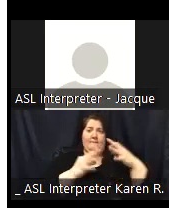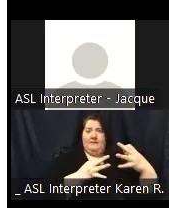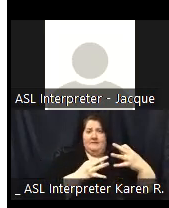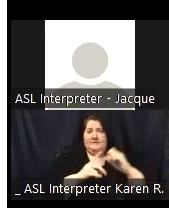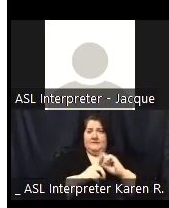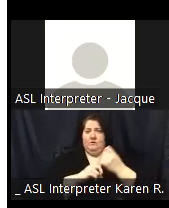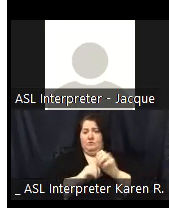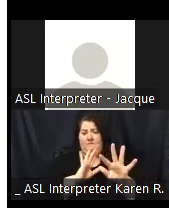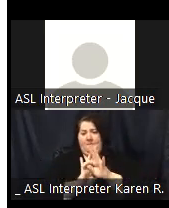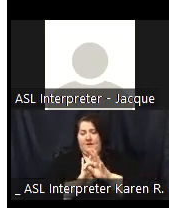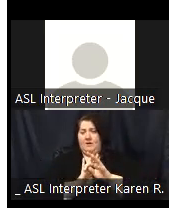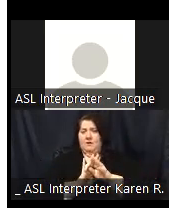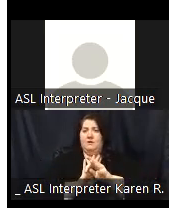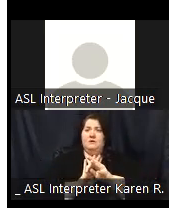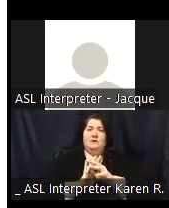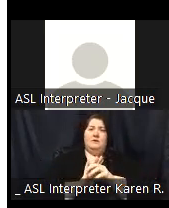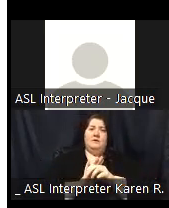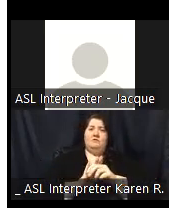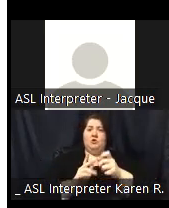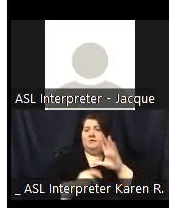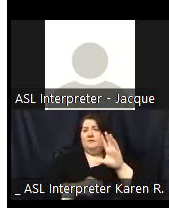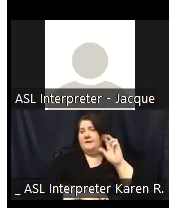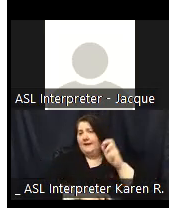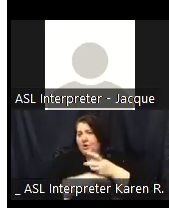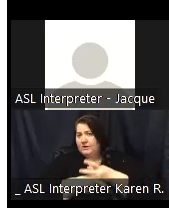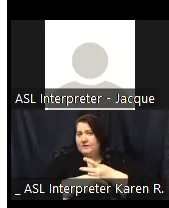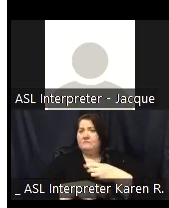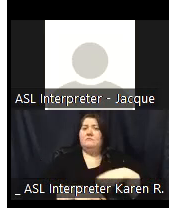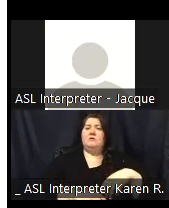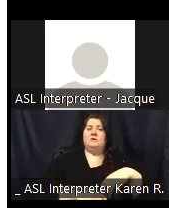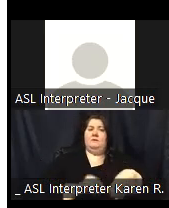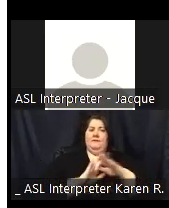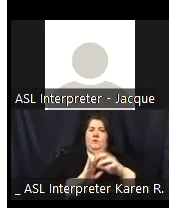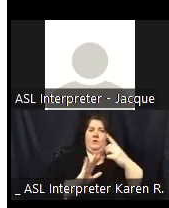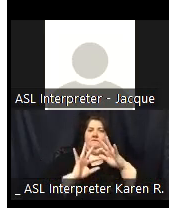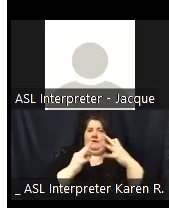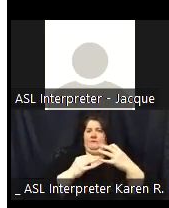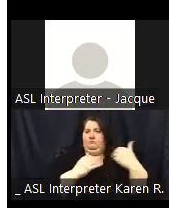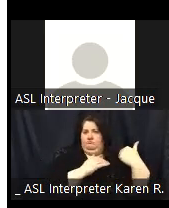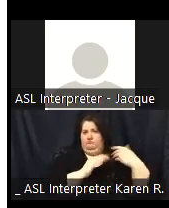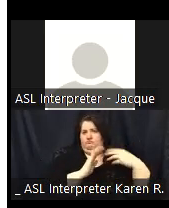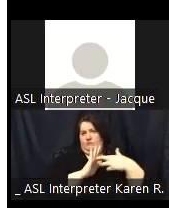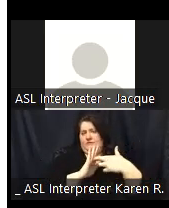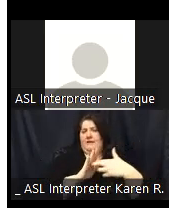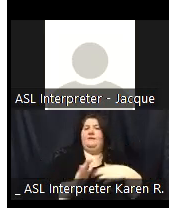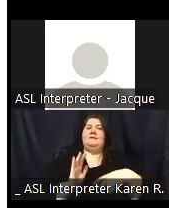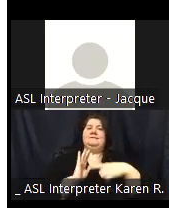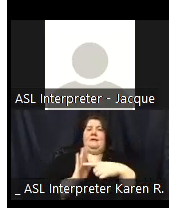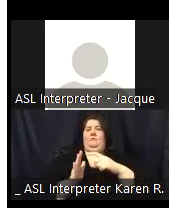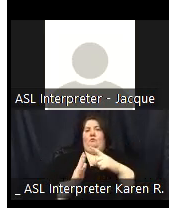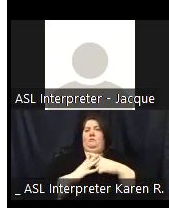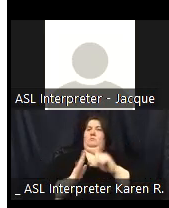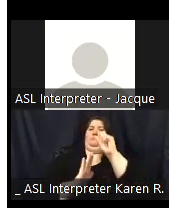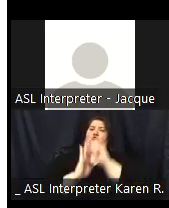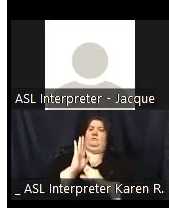scenarios. You can choose when you're the caregiver, choose one family to represent. And then there's a sample starting script